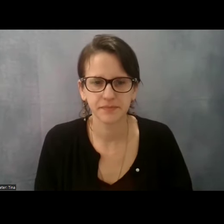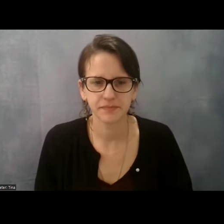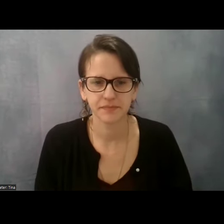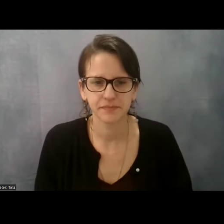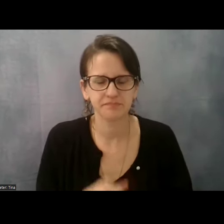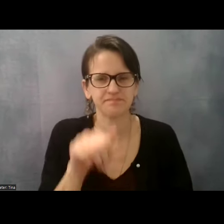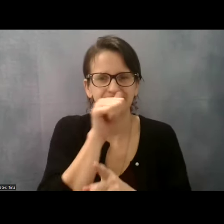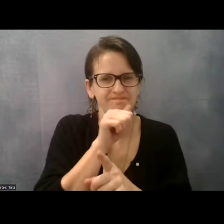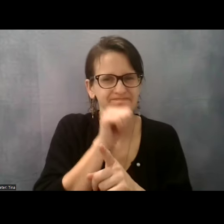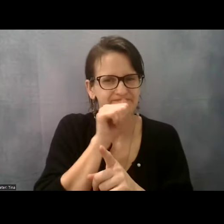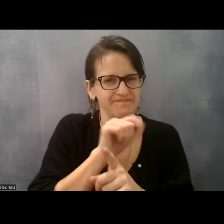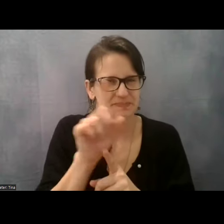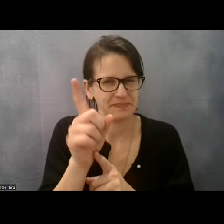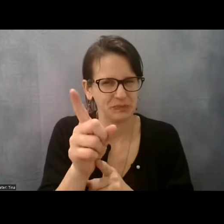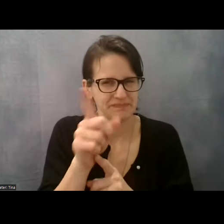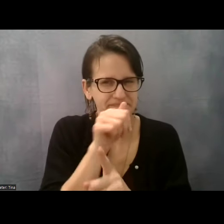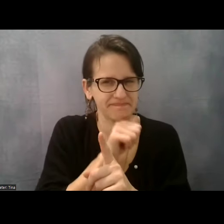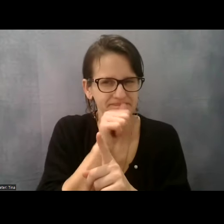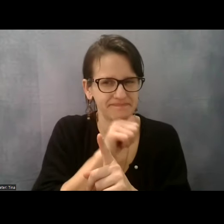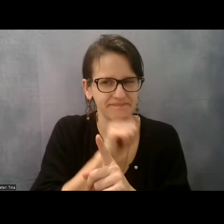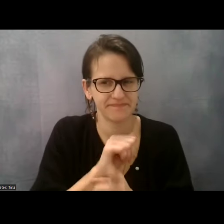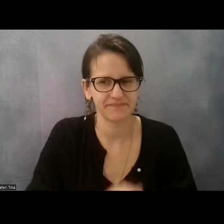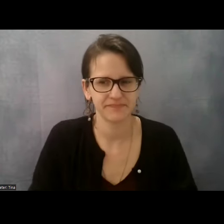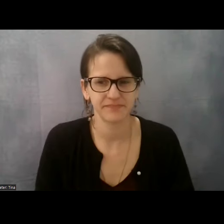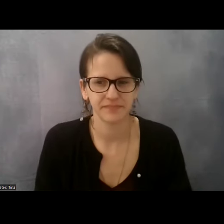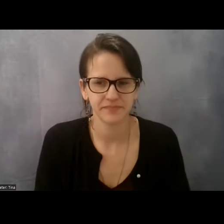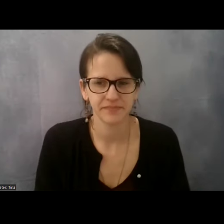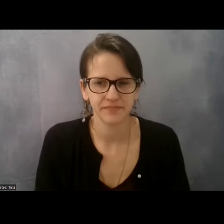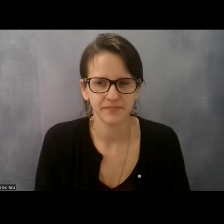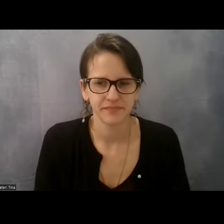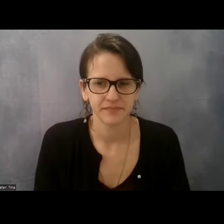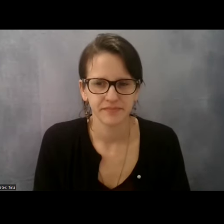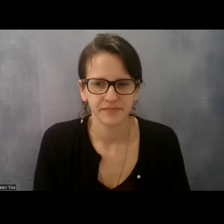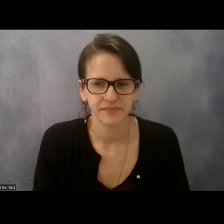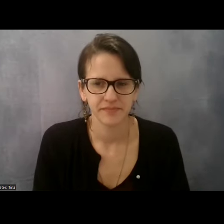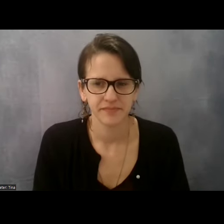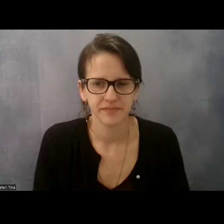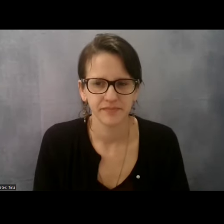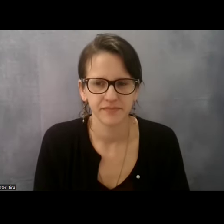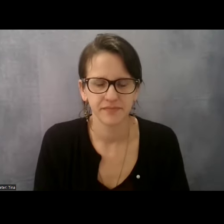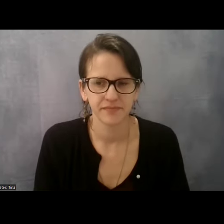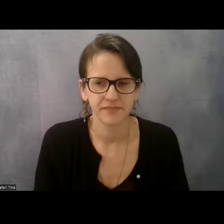Bear with me just a moment, guys. Okay, so